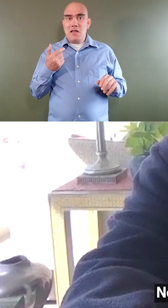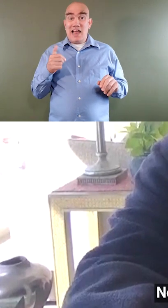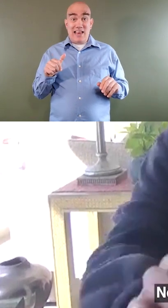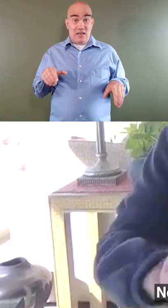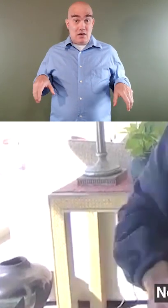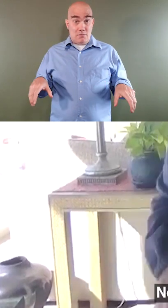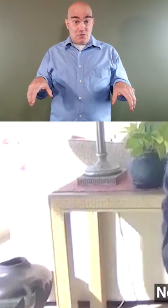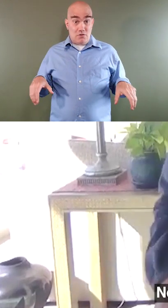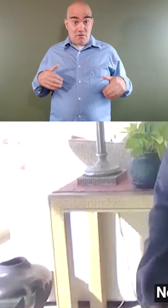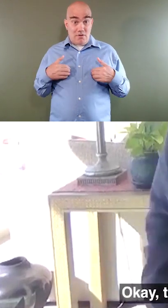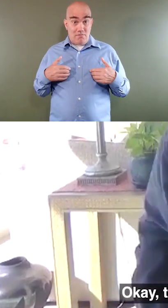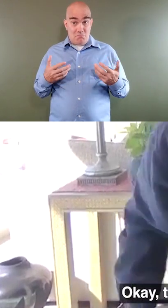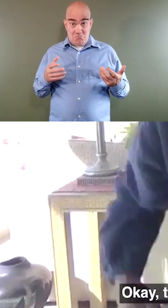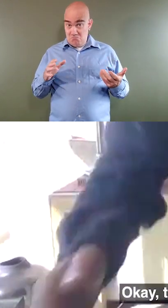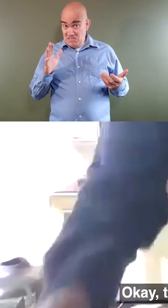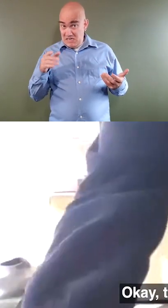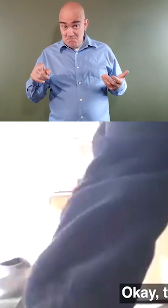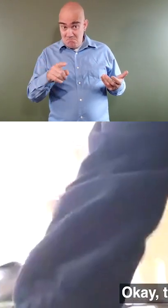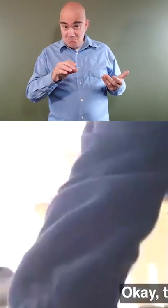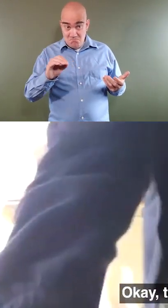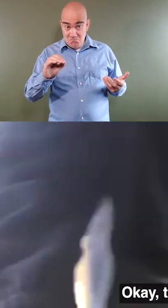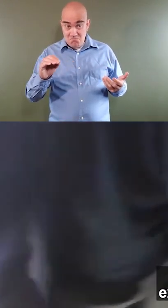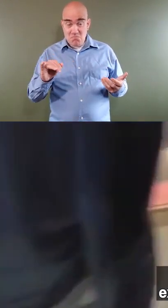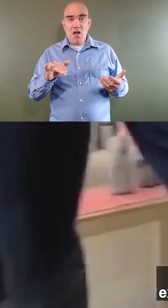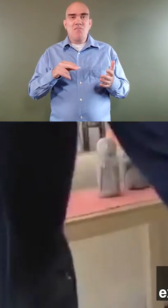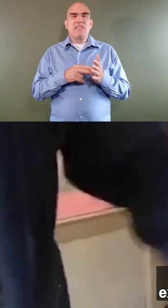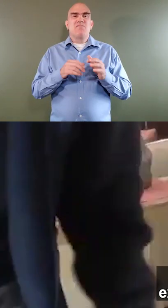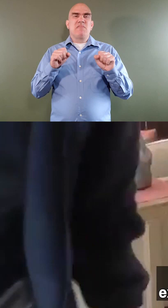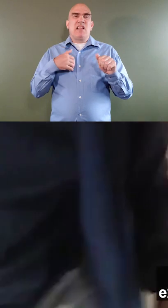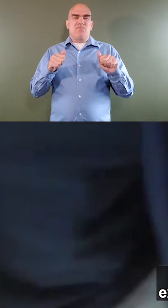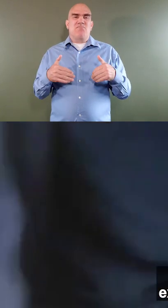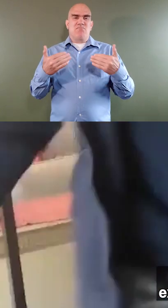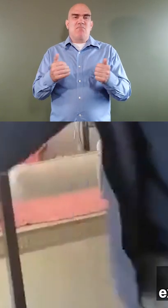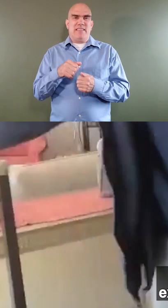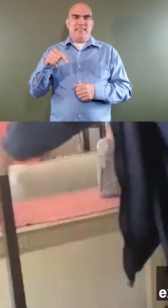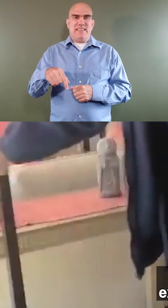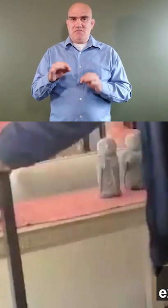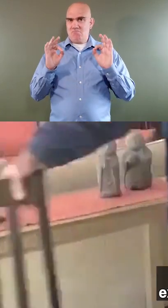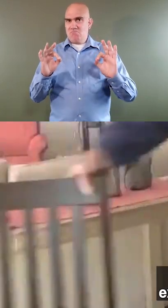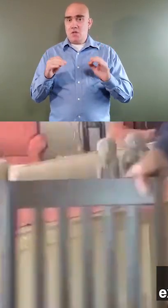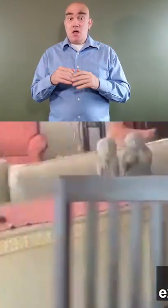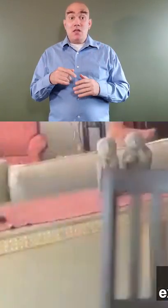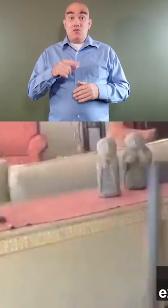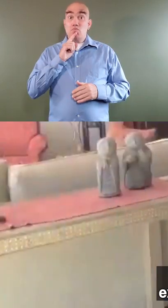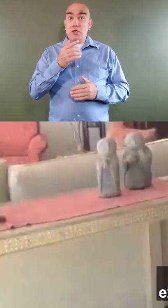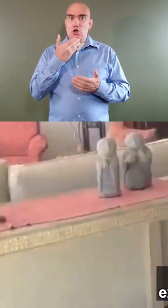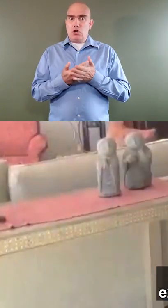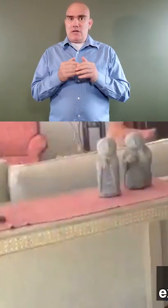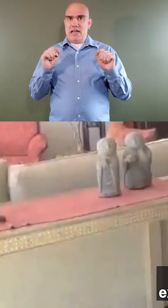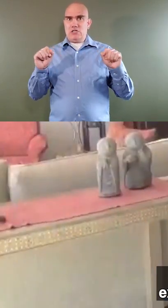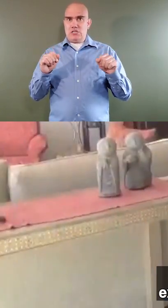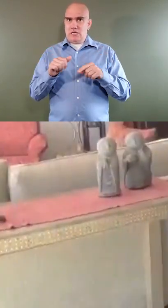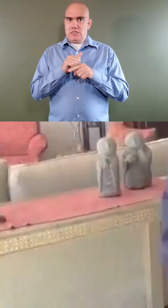armchairs? No, I take that as no armchairs. Okay, that means we can do this exercise. Now, this is a really good exercise that I learned